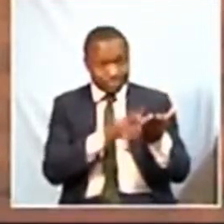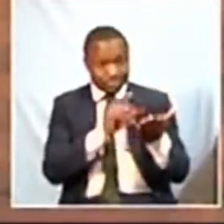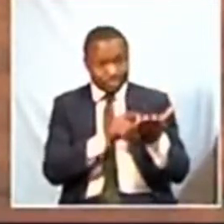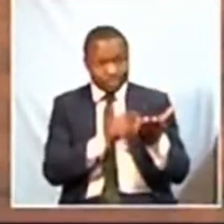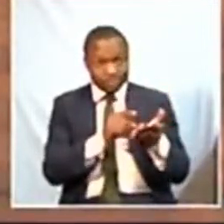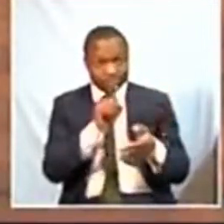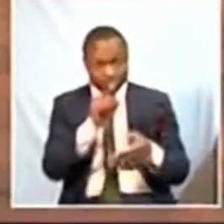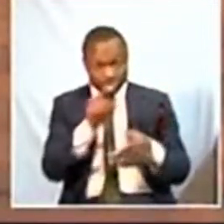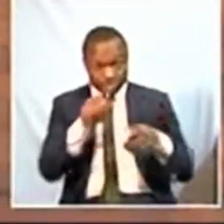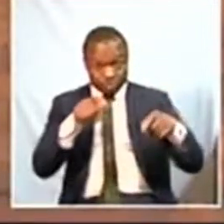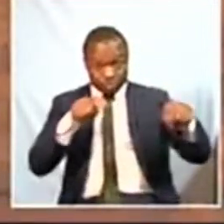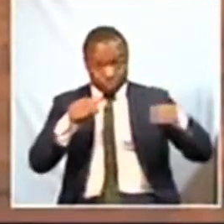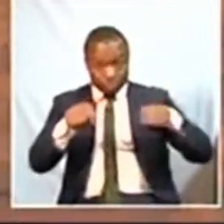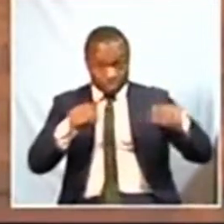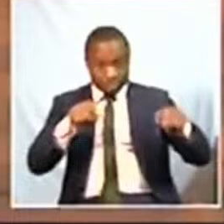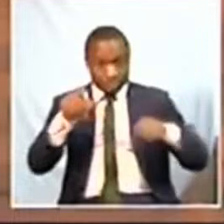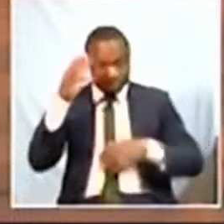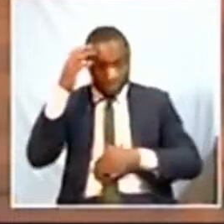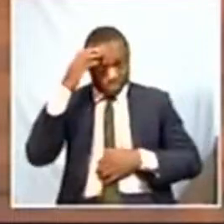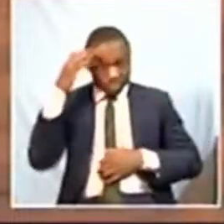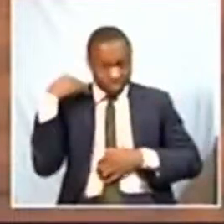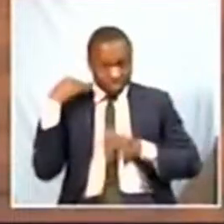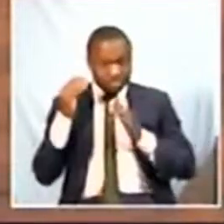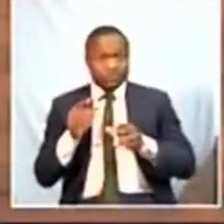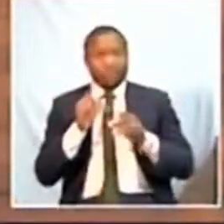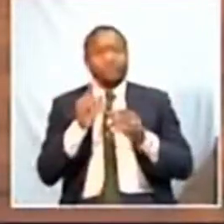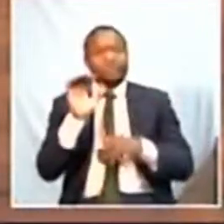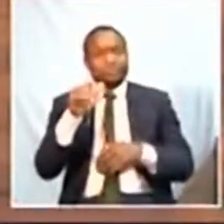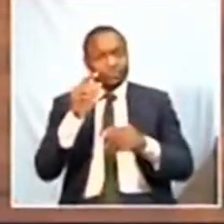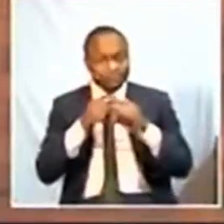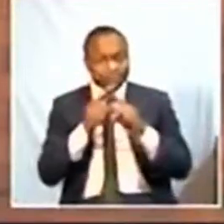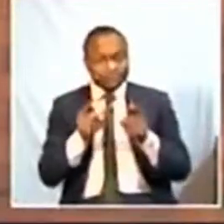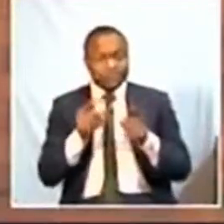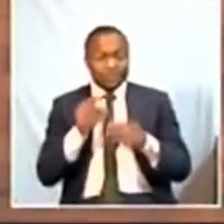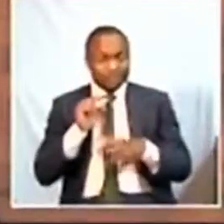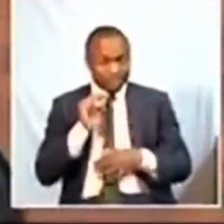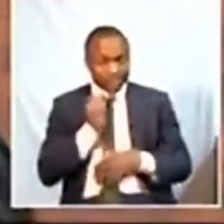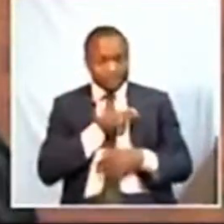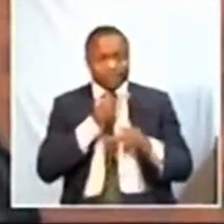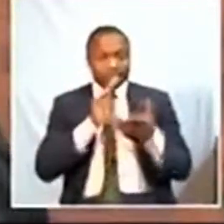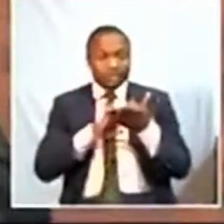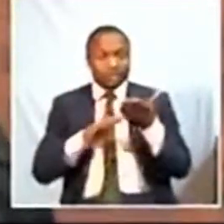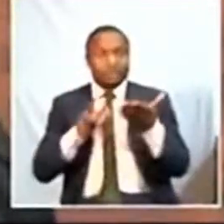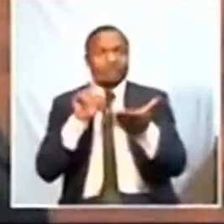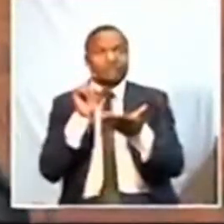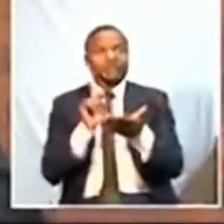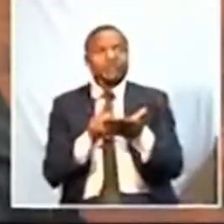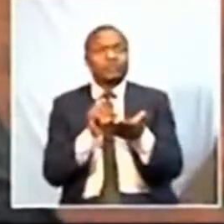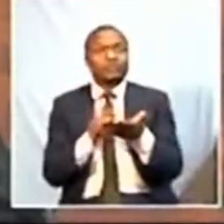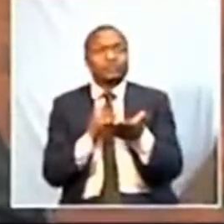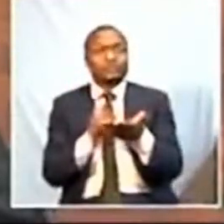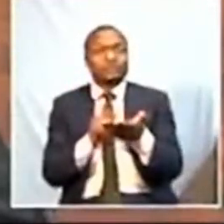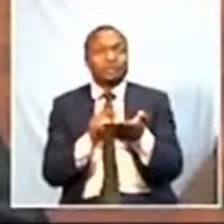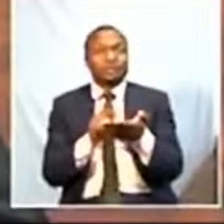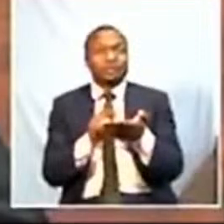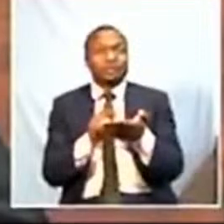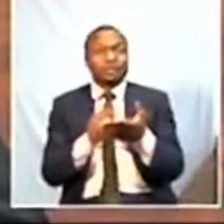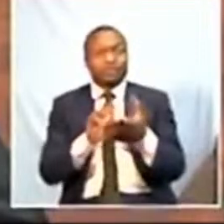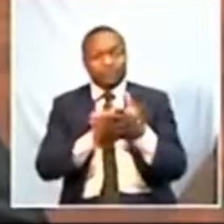Yes, you are the controlling officer, but our belief is that this is a